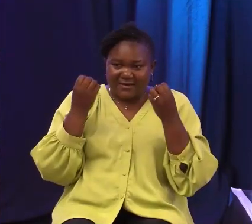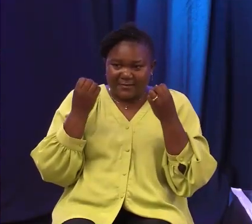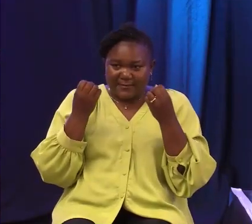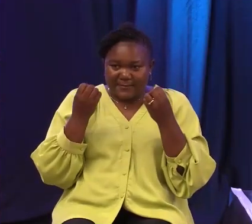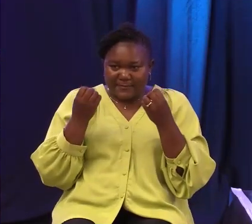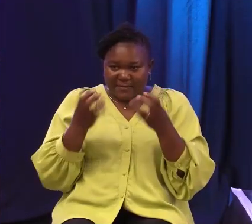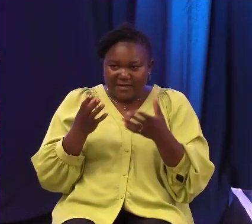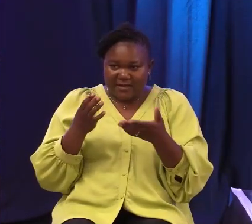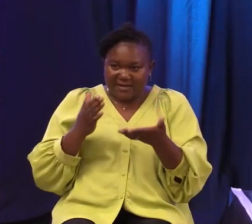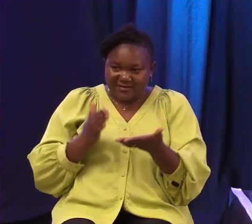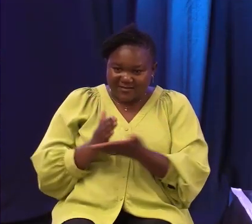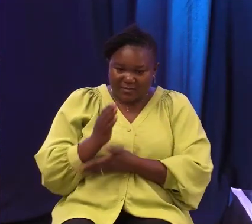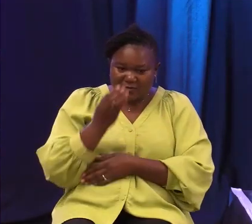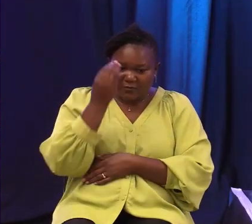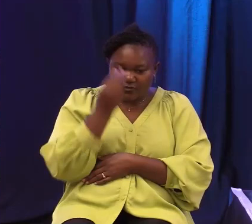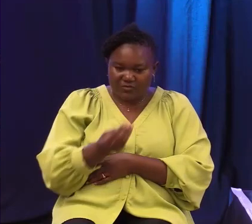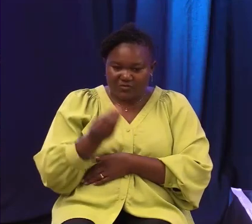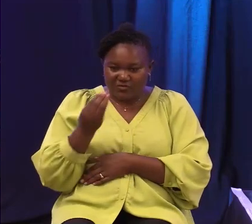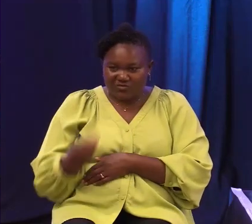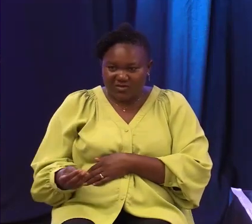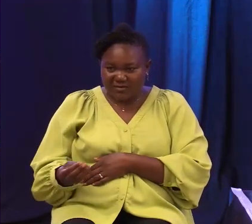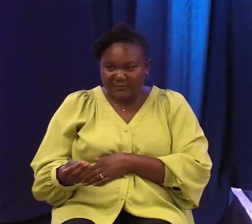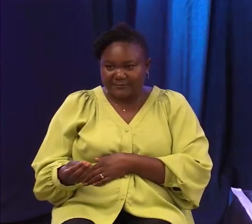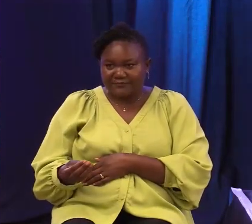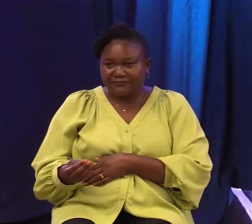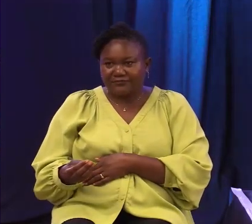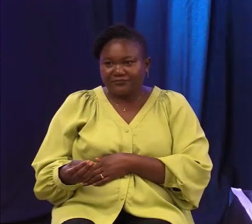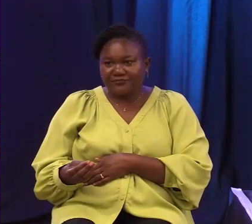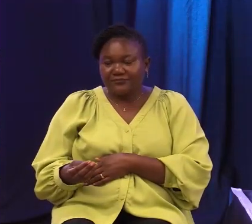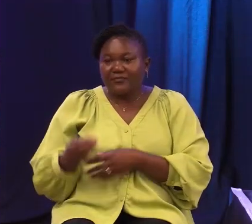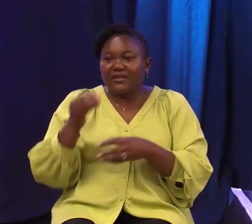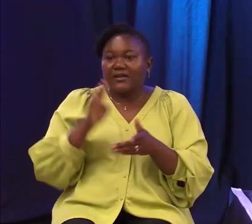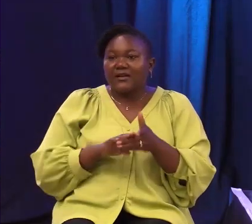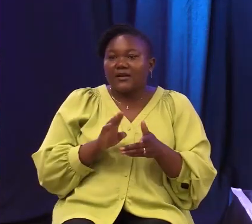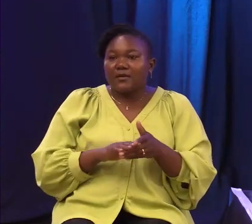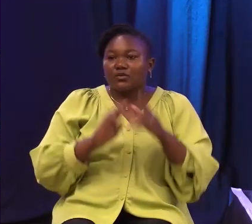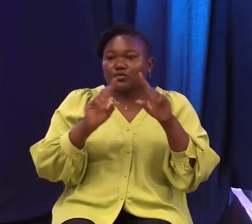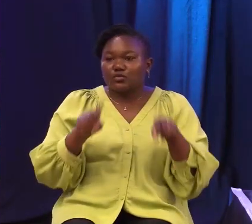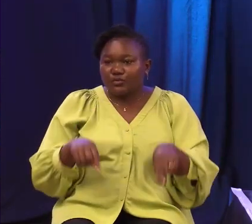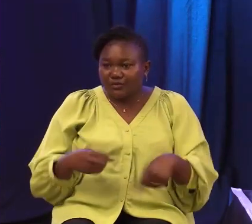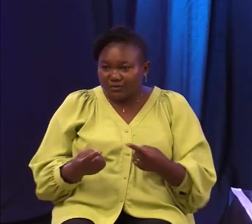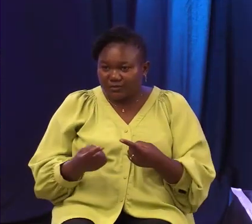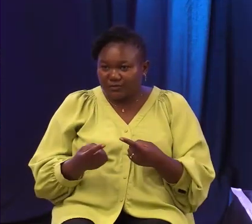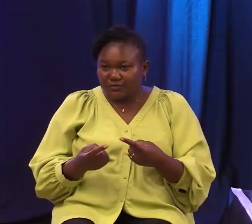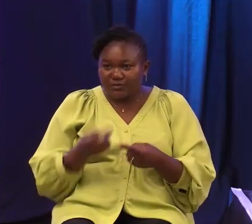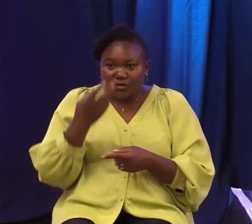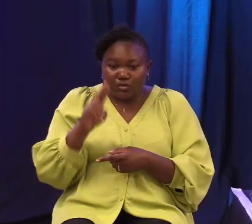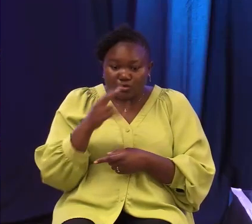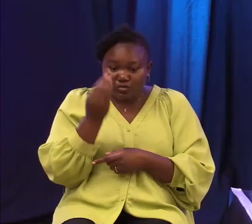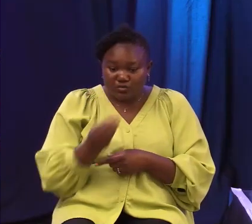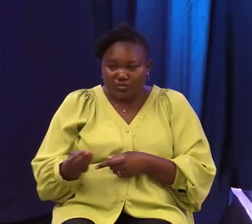the rights of children have to do with things that other people, and not the